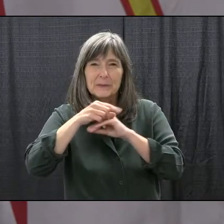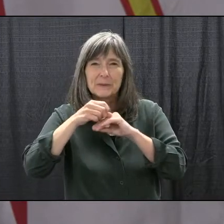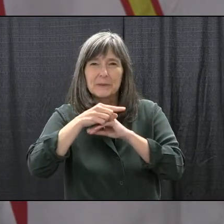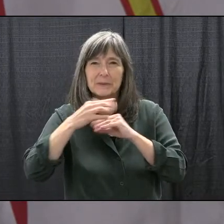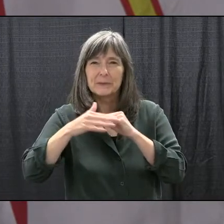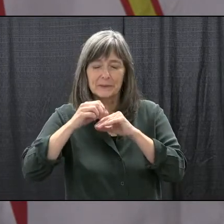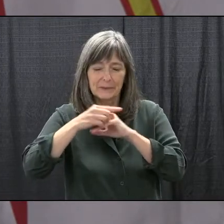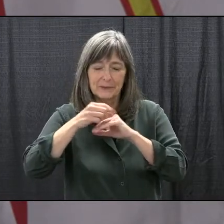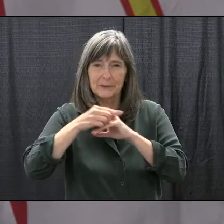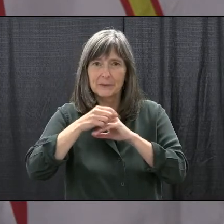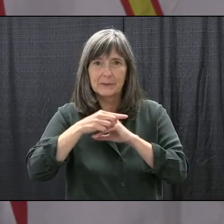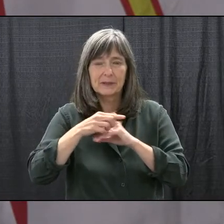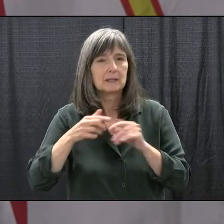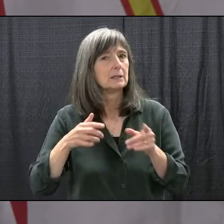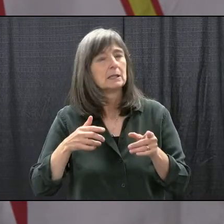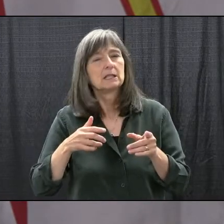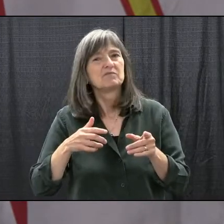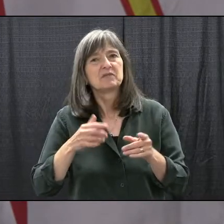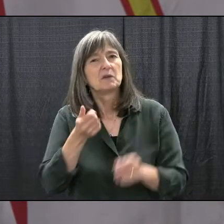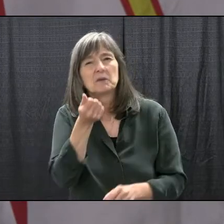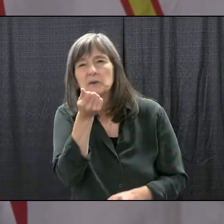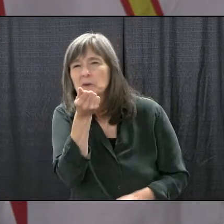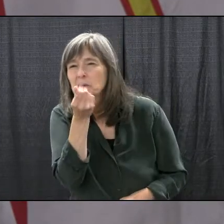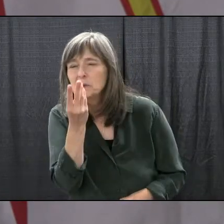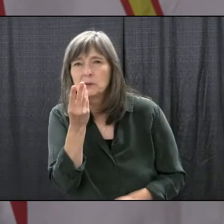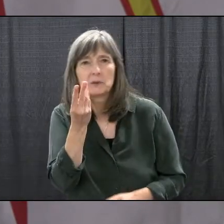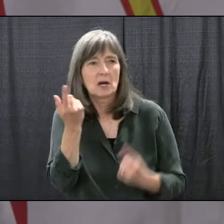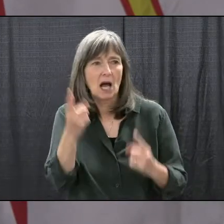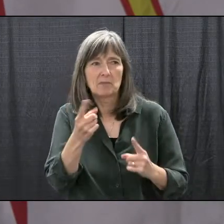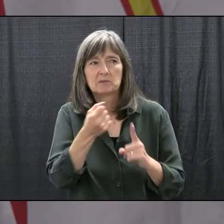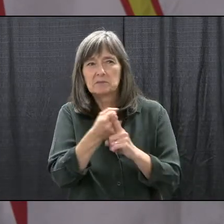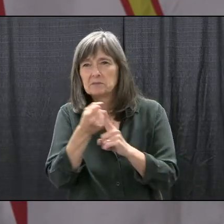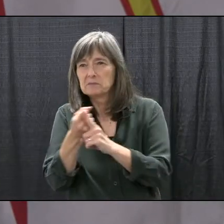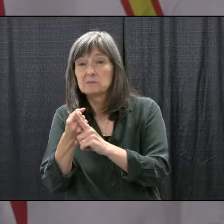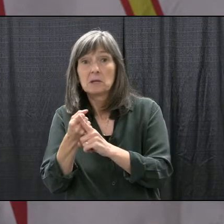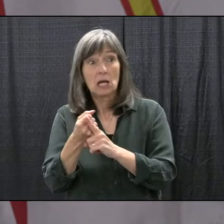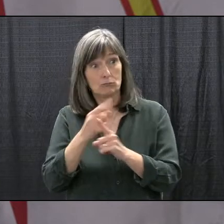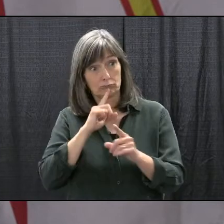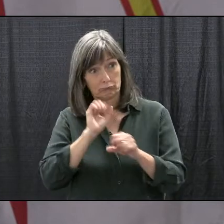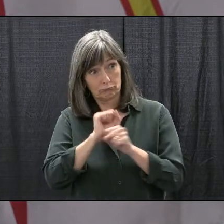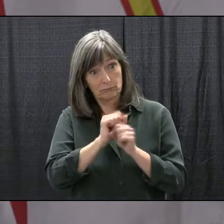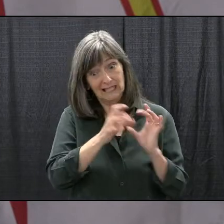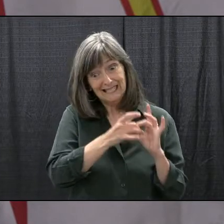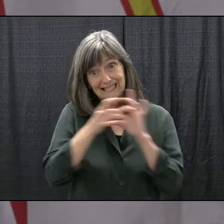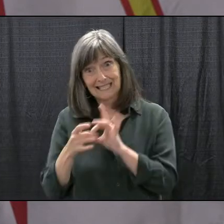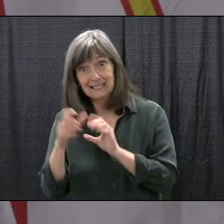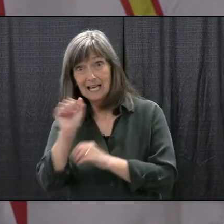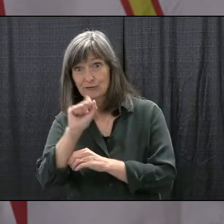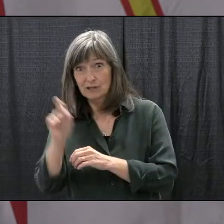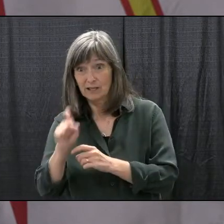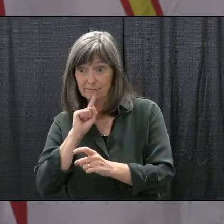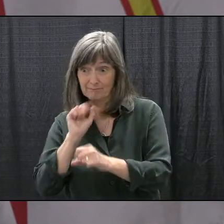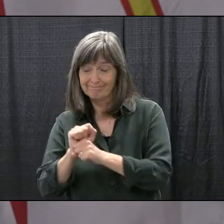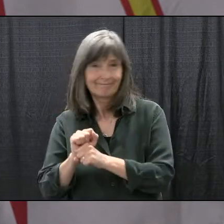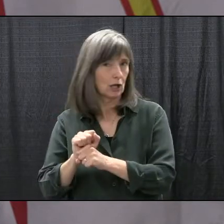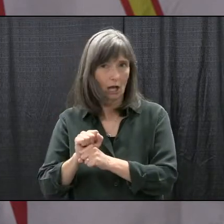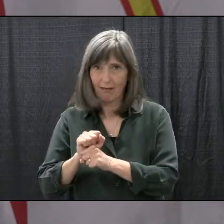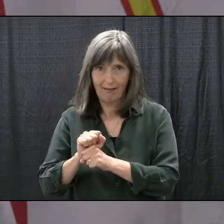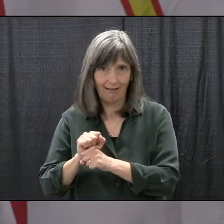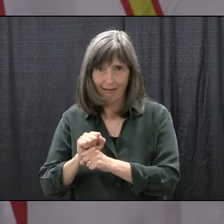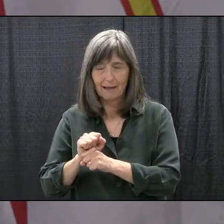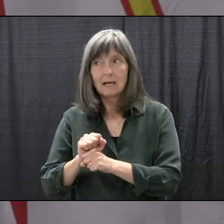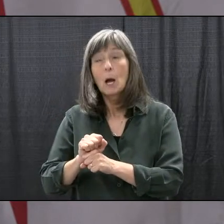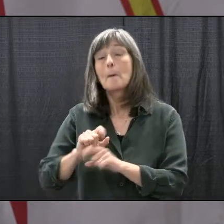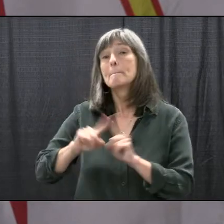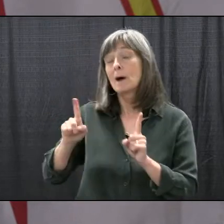so the significance of the signal is still, under investigation. Health Canada, I think,